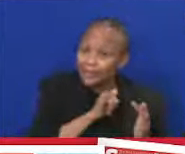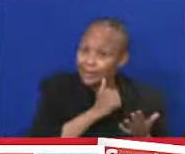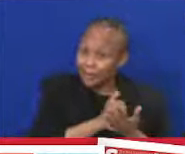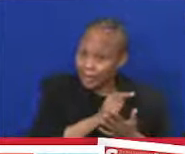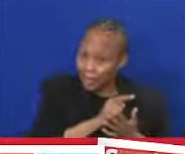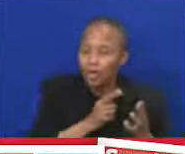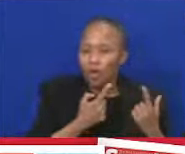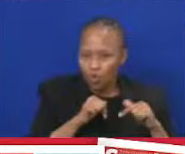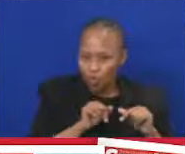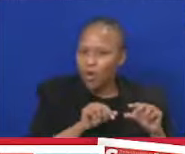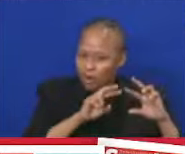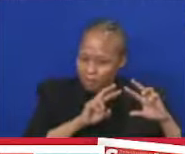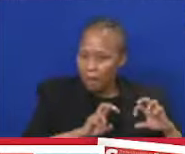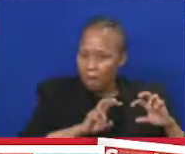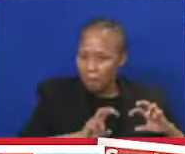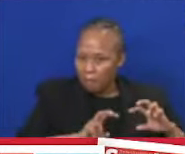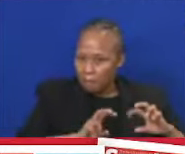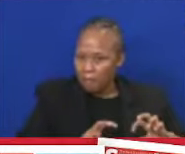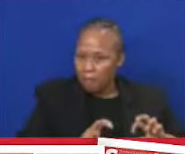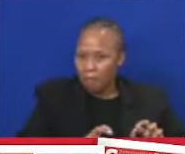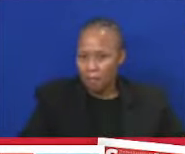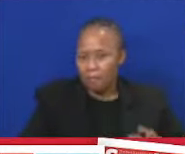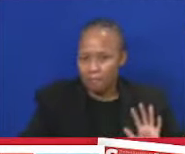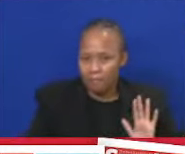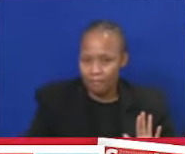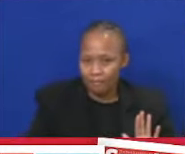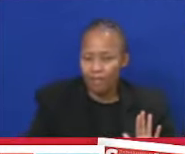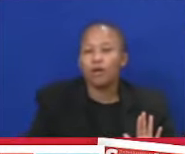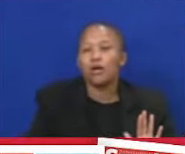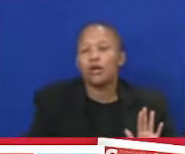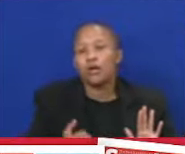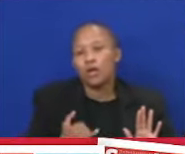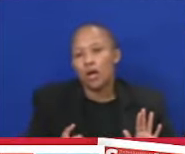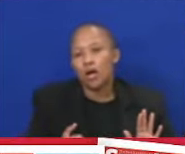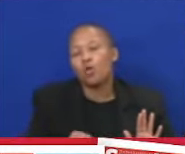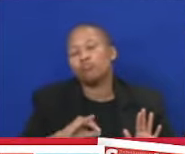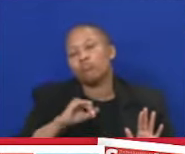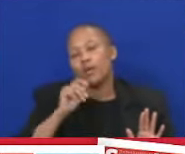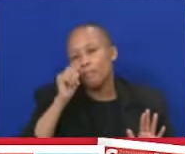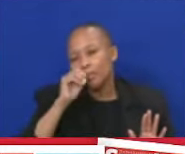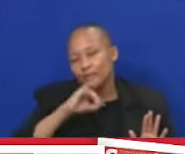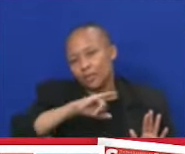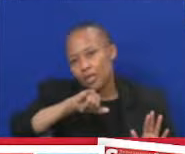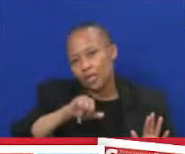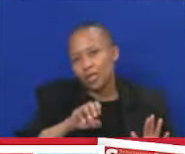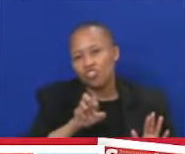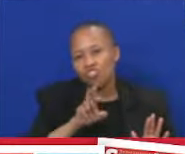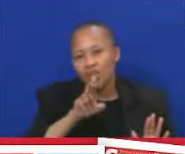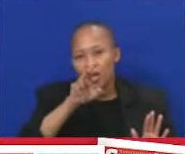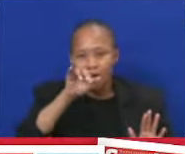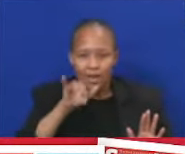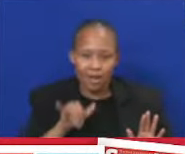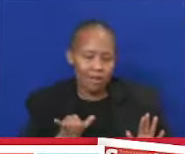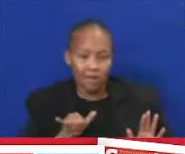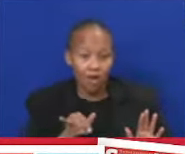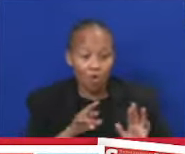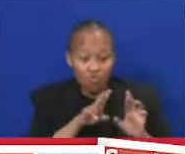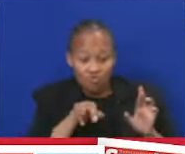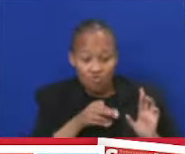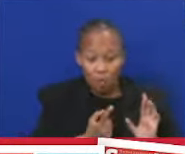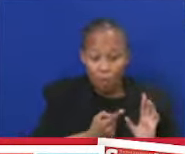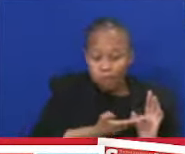wherein Mr. Jerry Bushoka was not in that room, but there was a white